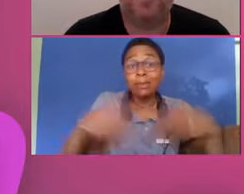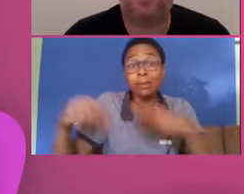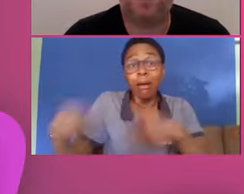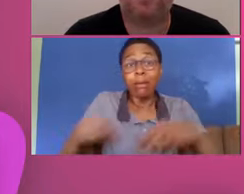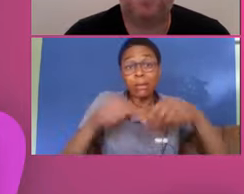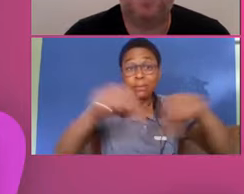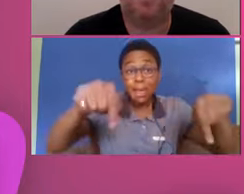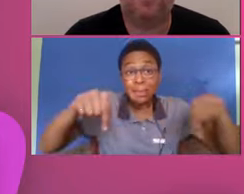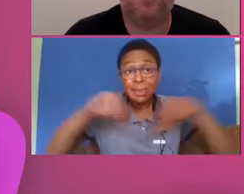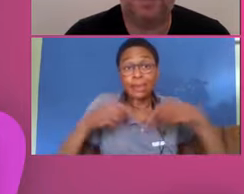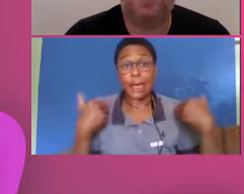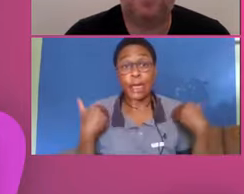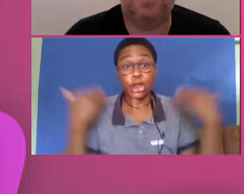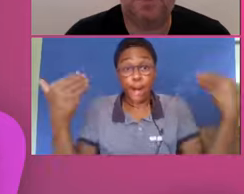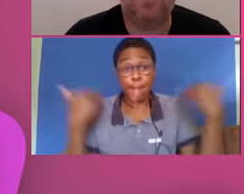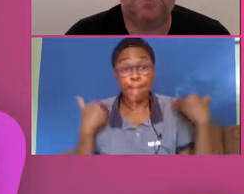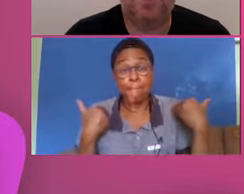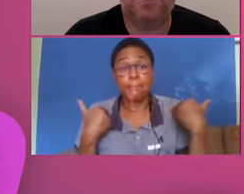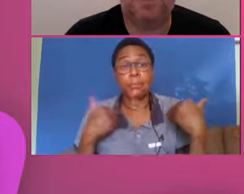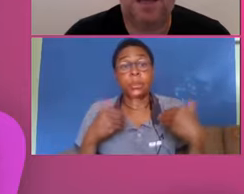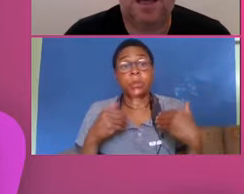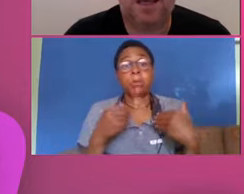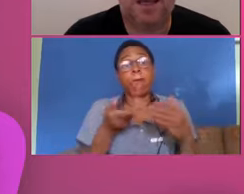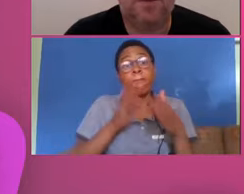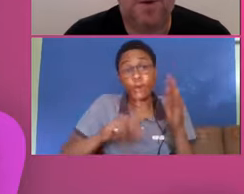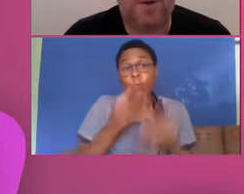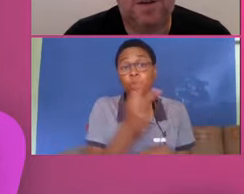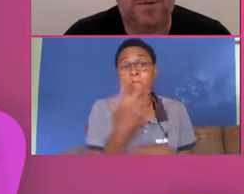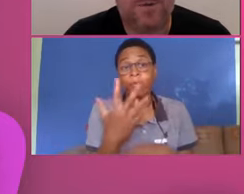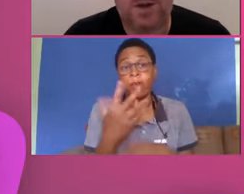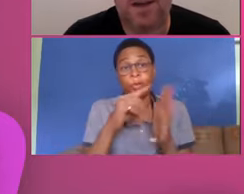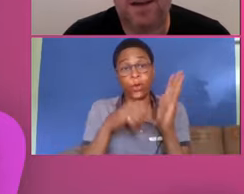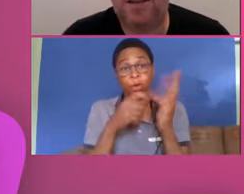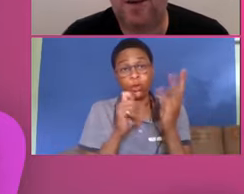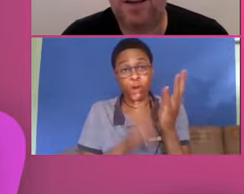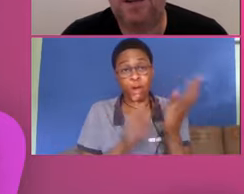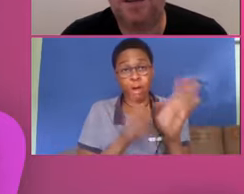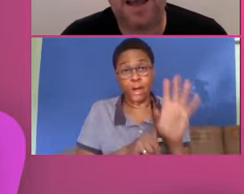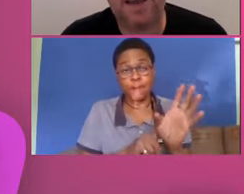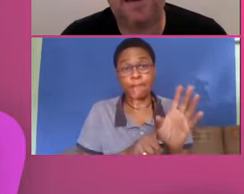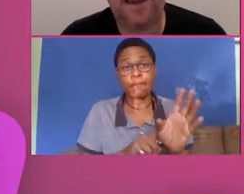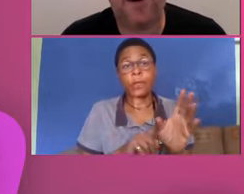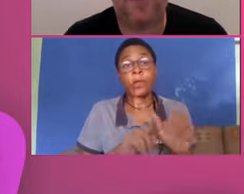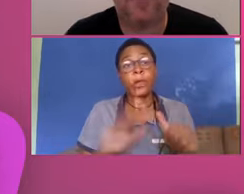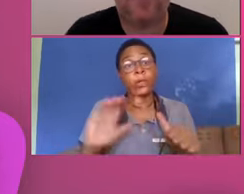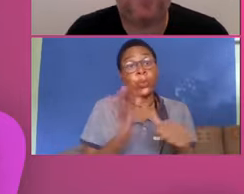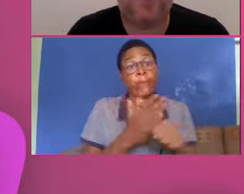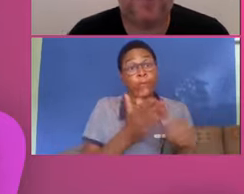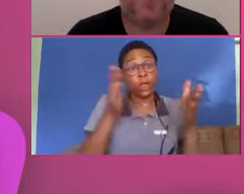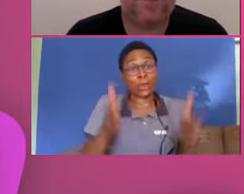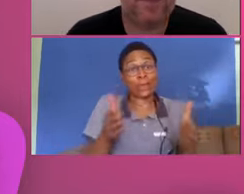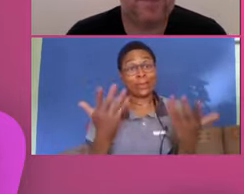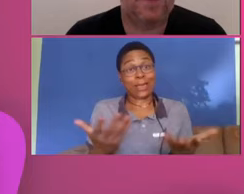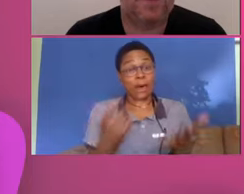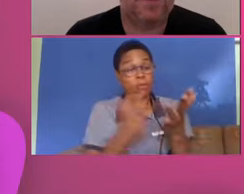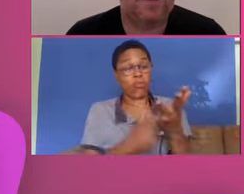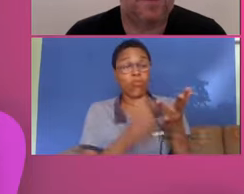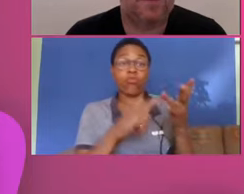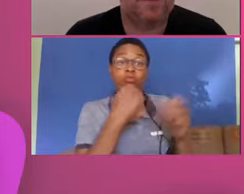The first section is on fixed groups and bubbles, which Roger is going to take now.